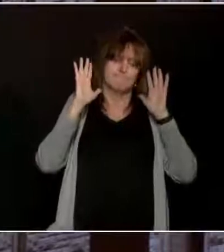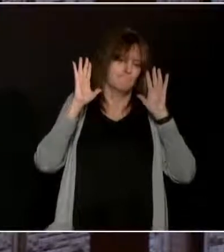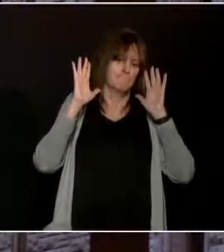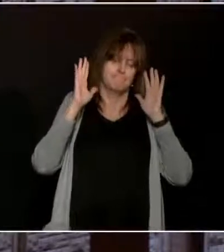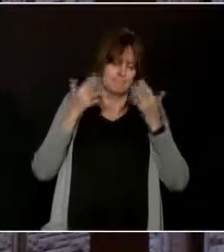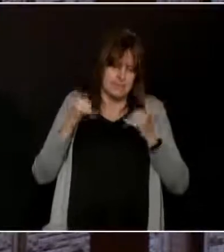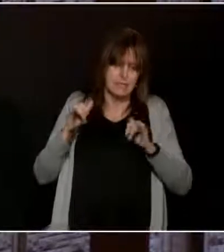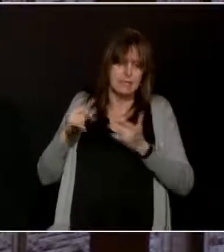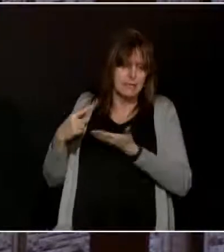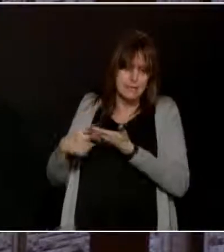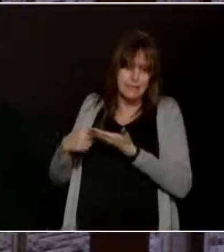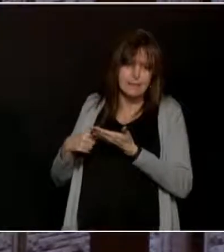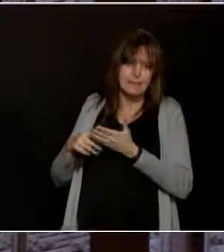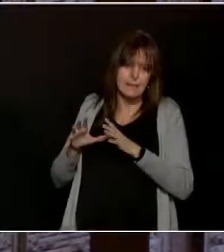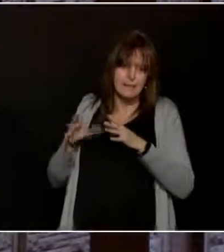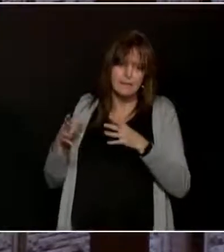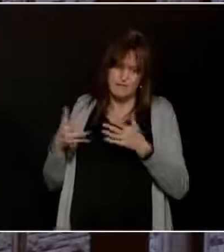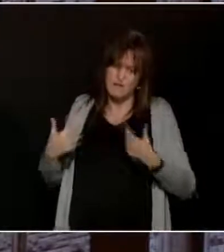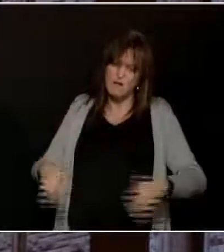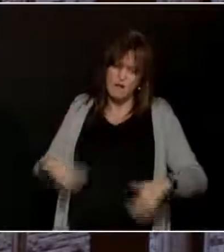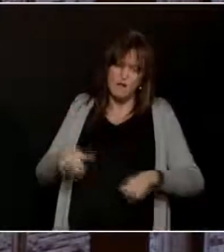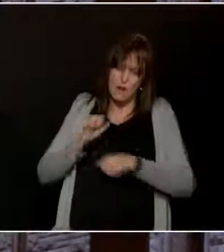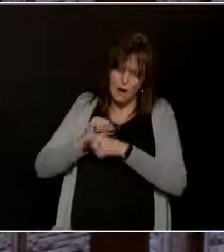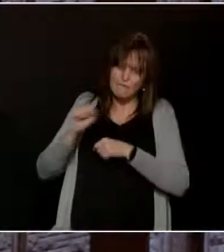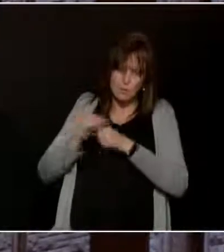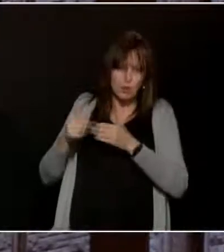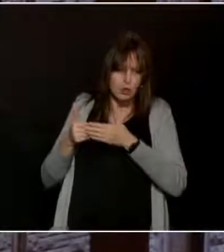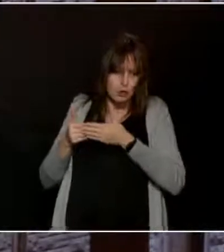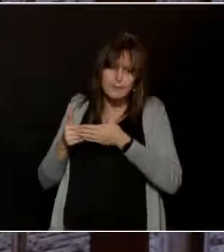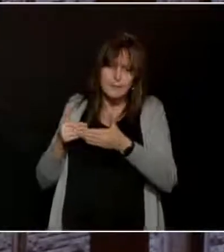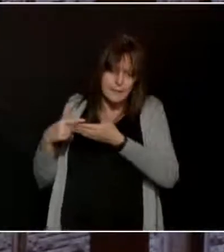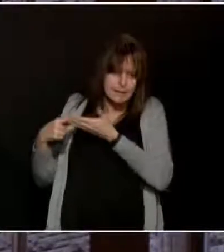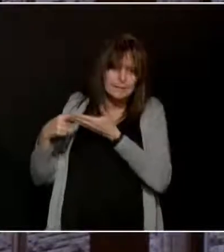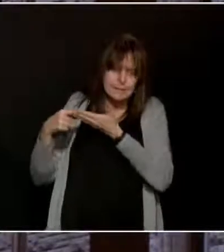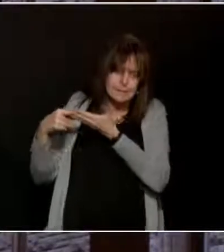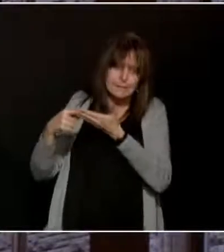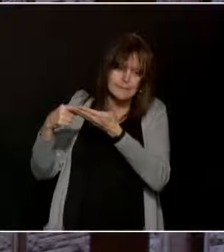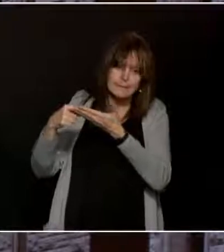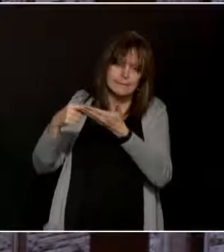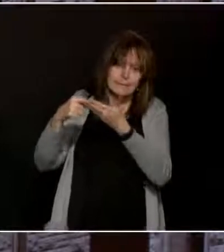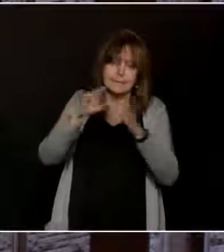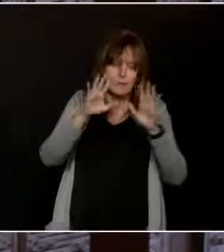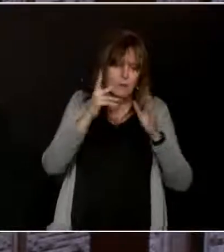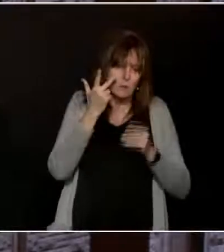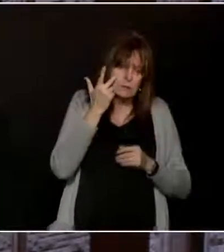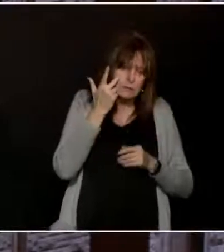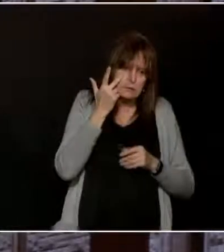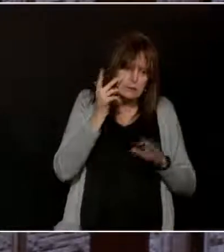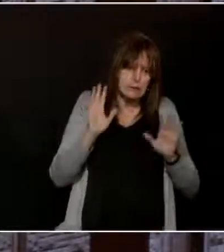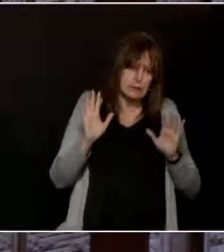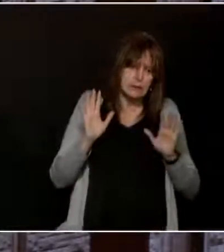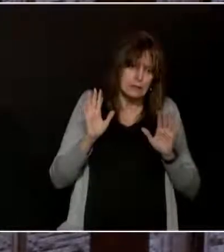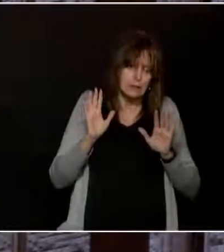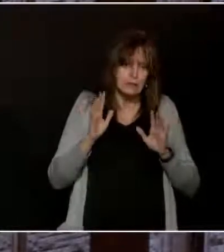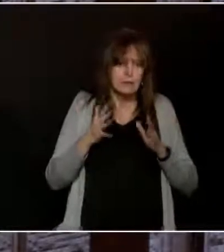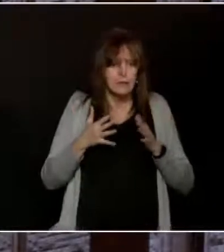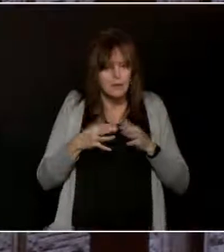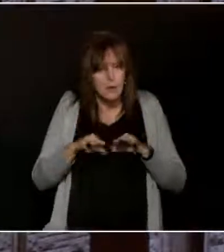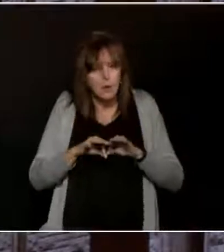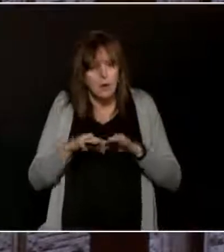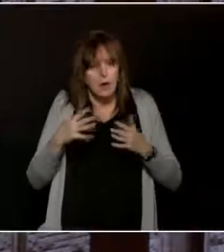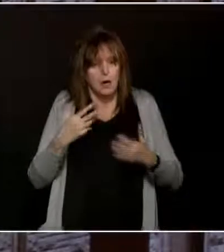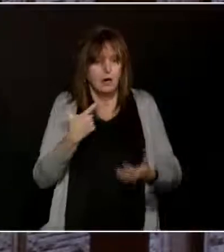all inconsiderate of those, the impact, the good impact of a quality vaccination program that we're undertaking right at this